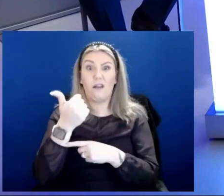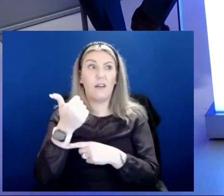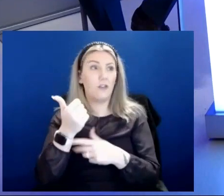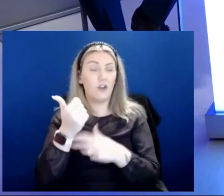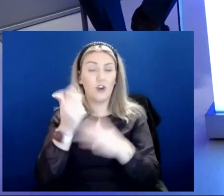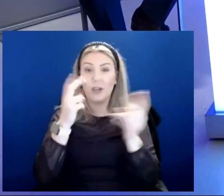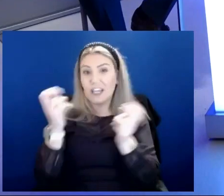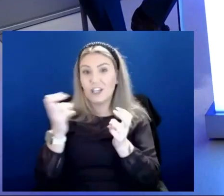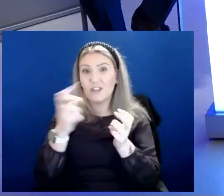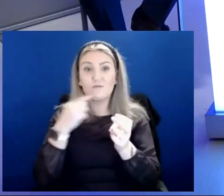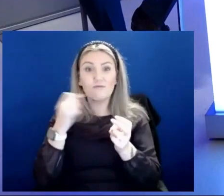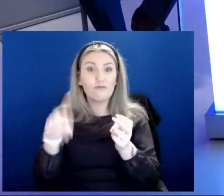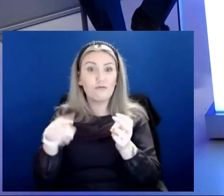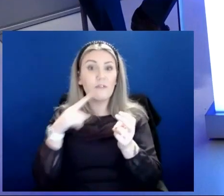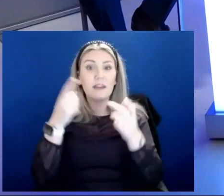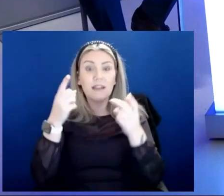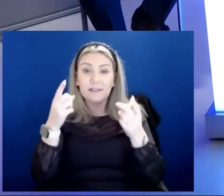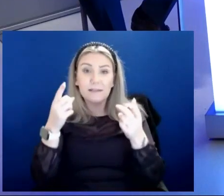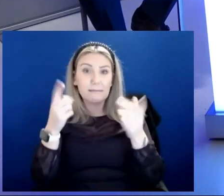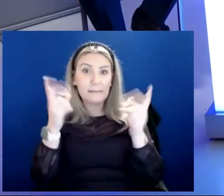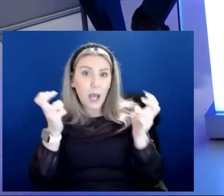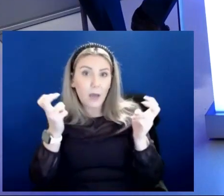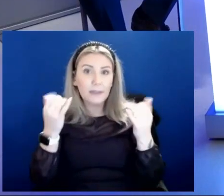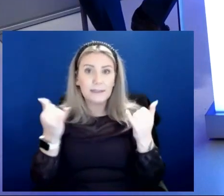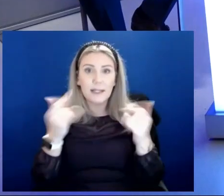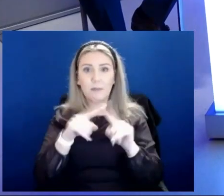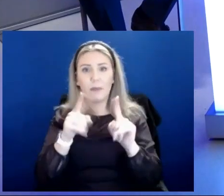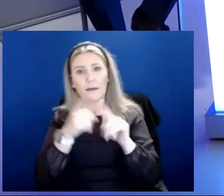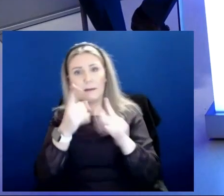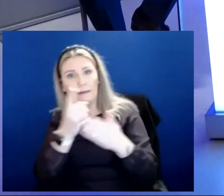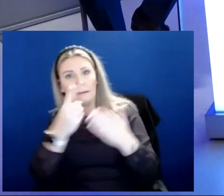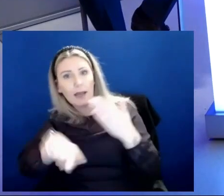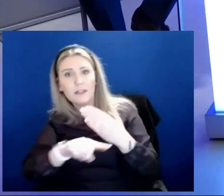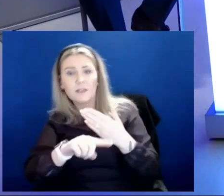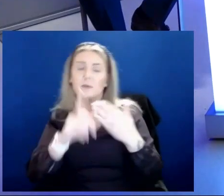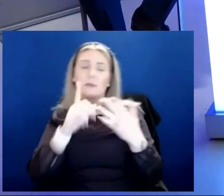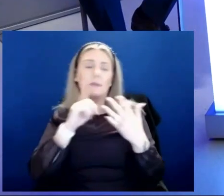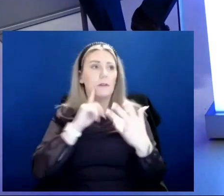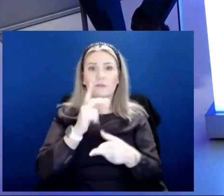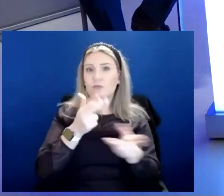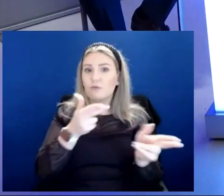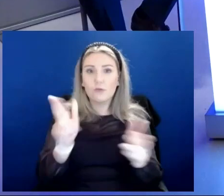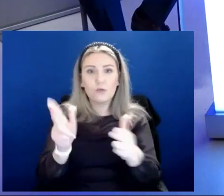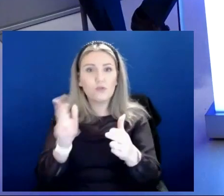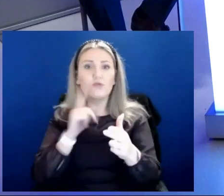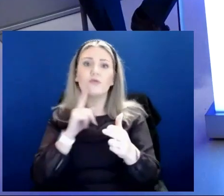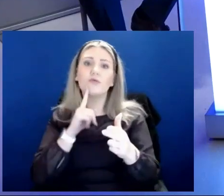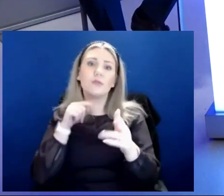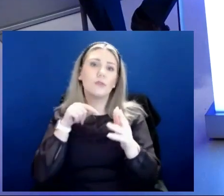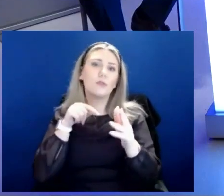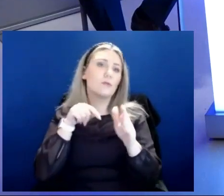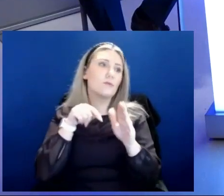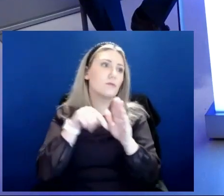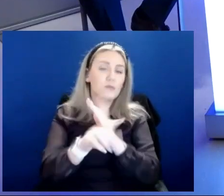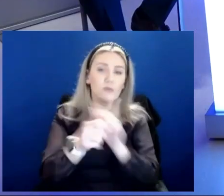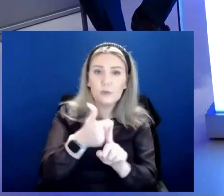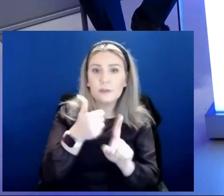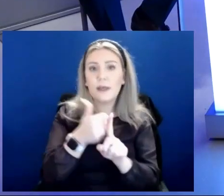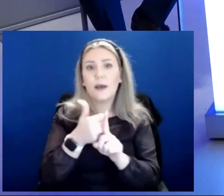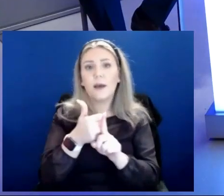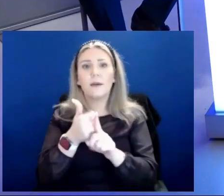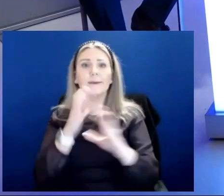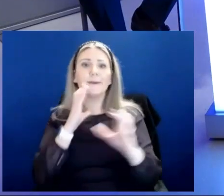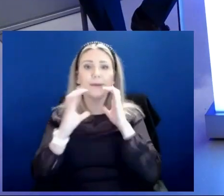today because it's happening in the news, but next week it's going to be something else, whether it's a school shooting, suicide, conversations about sex. I mean, these are all, is it the